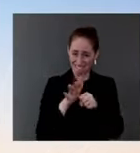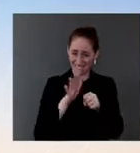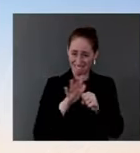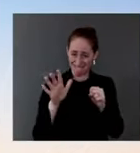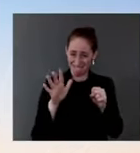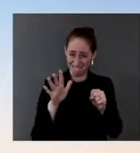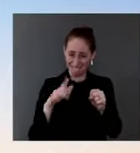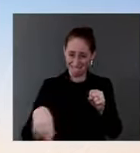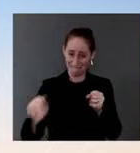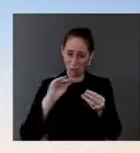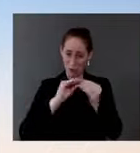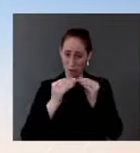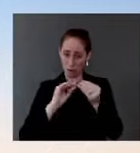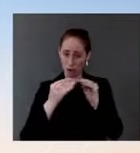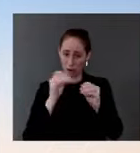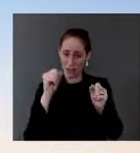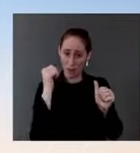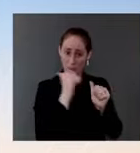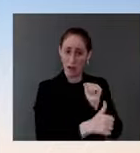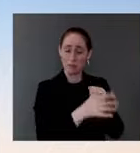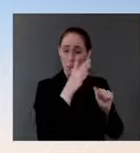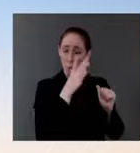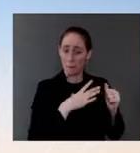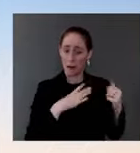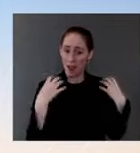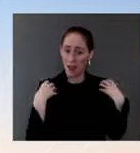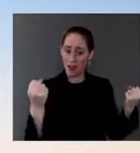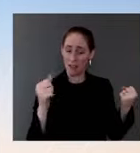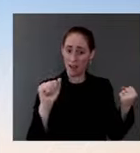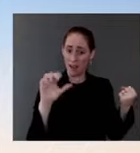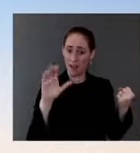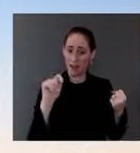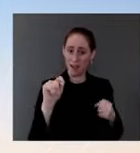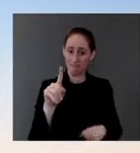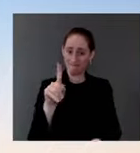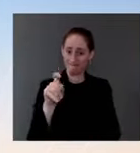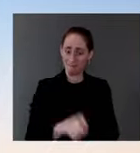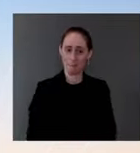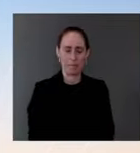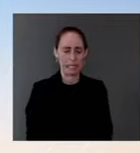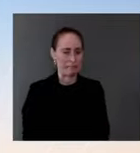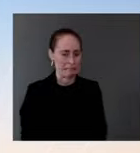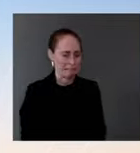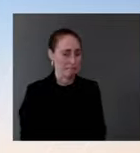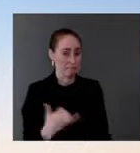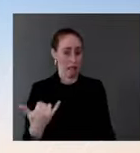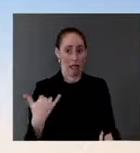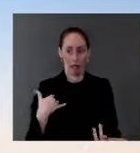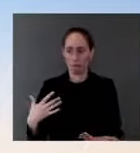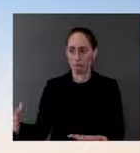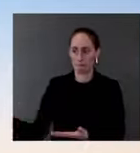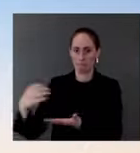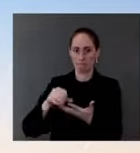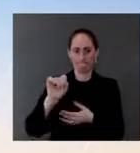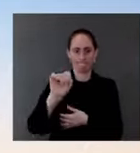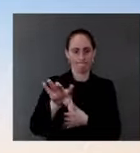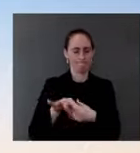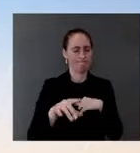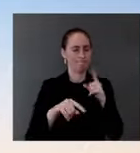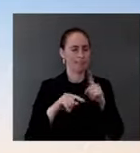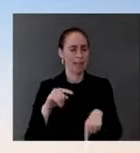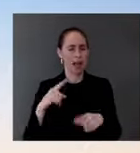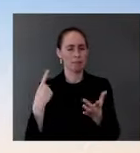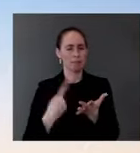point. What I will tell you is that we have been engaged with leaders on Capitol Hill, many of whom have been quite outspoken about